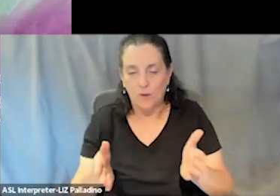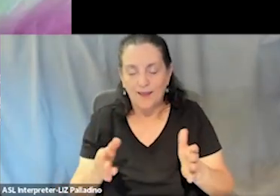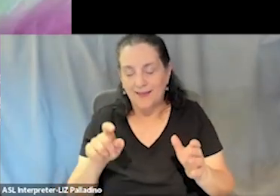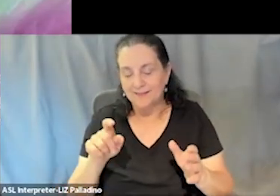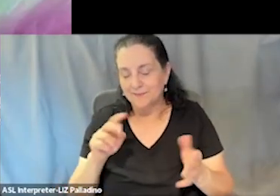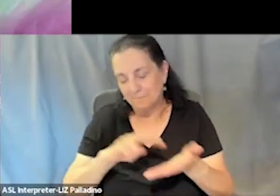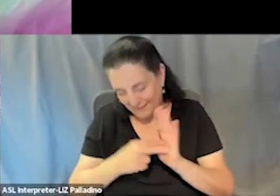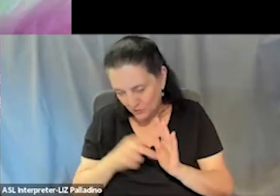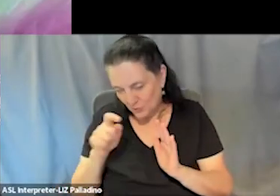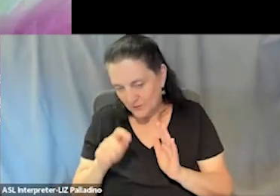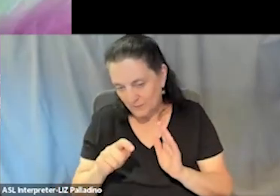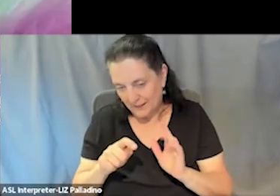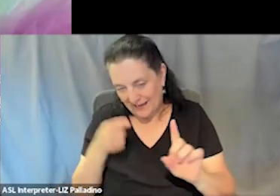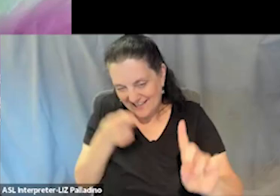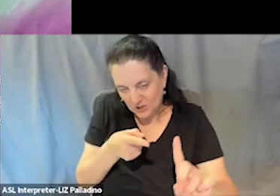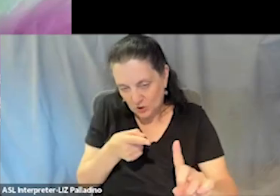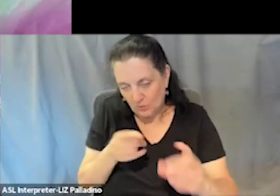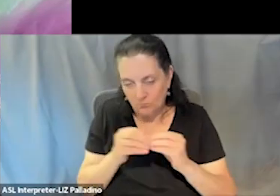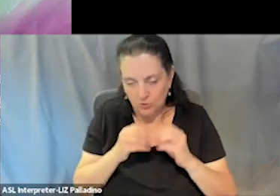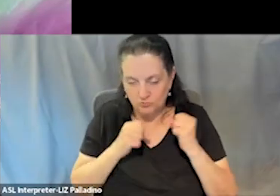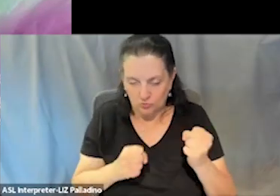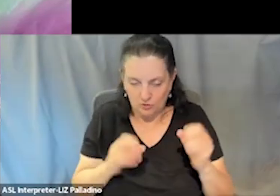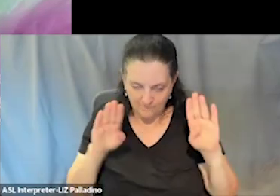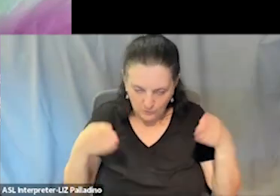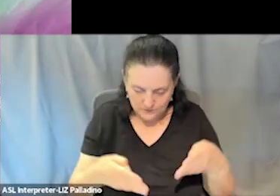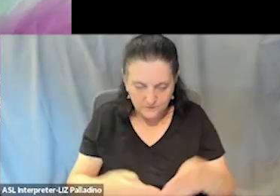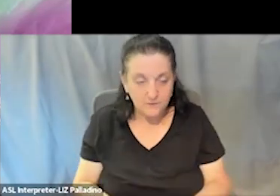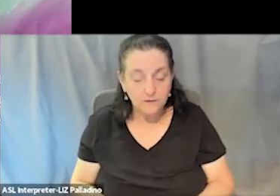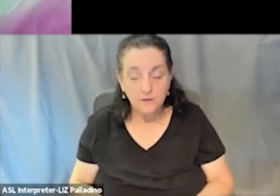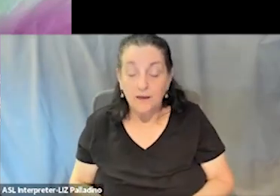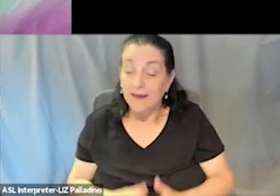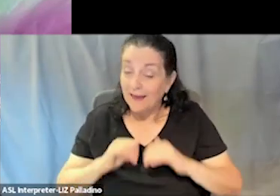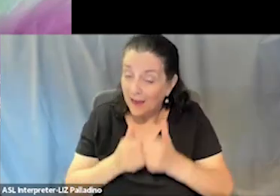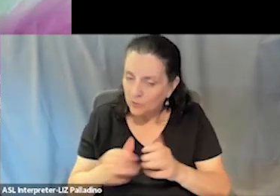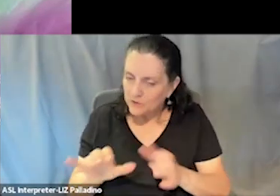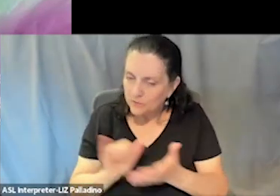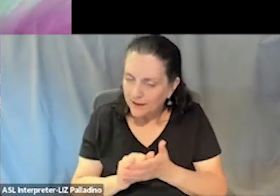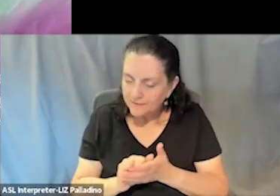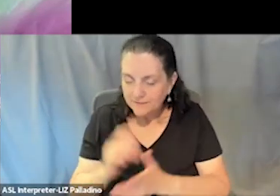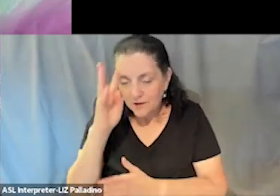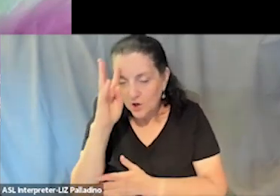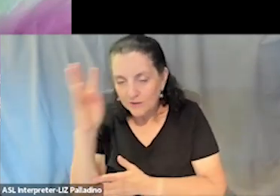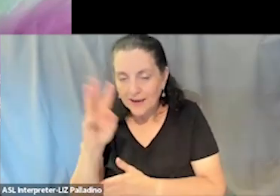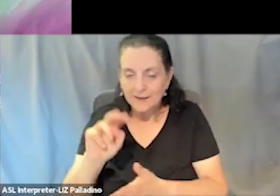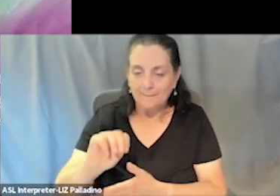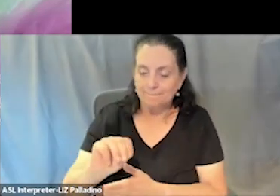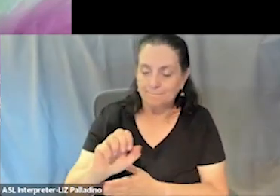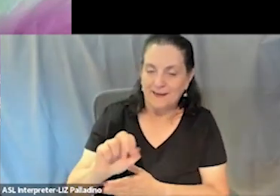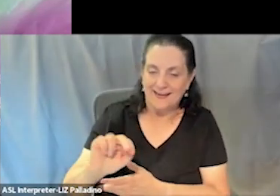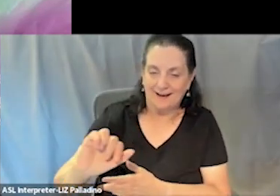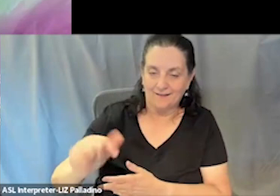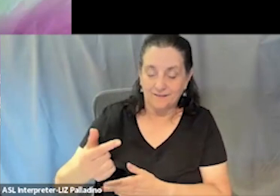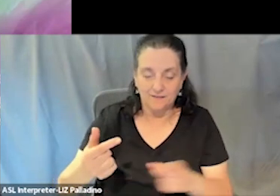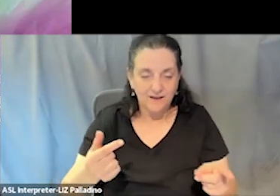intentional. And we cultivate folks by creating meaning. So again, it's not a one-way street, it's